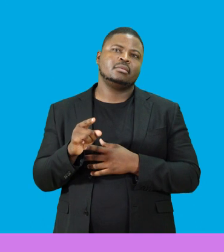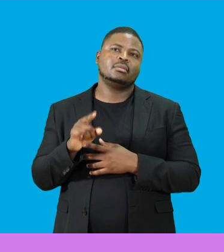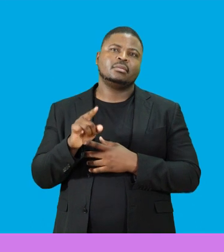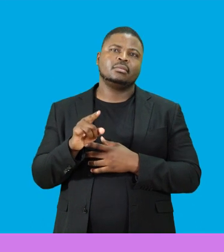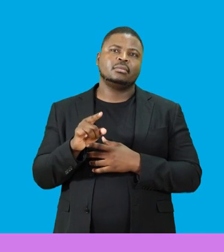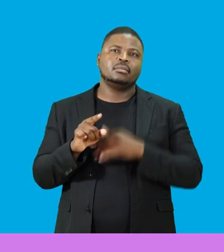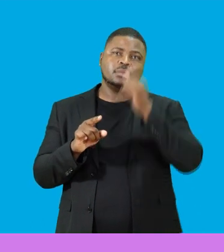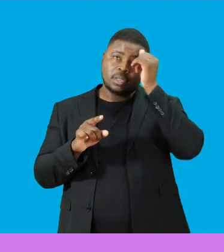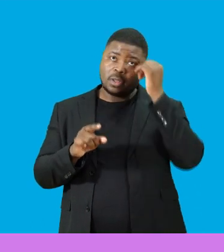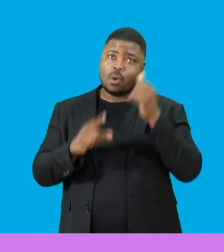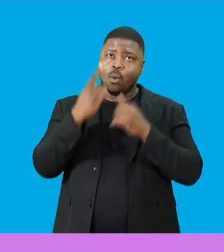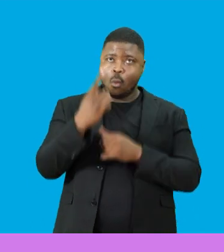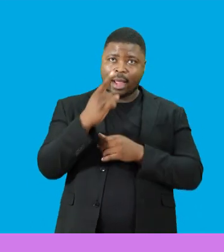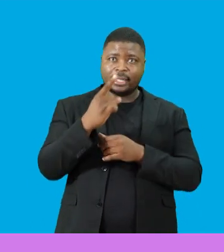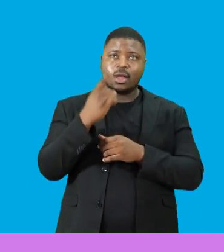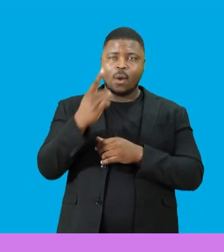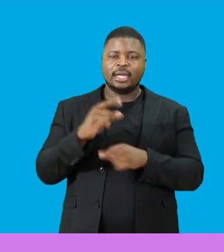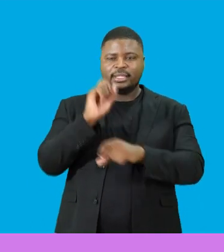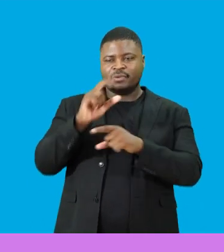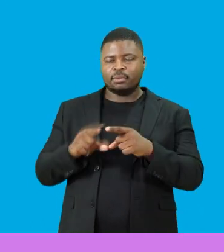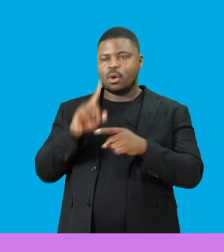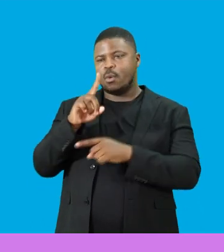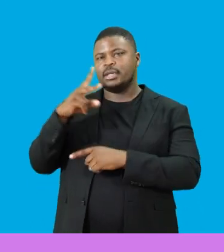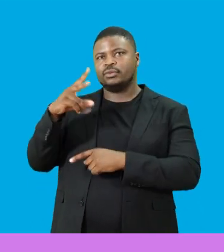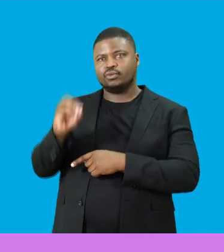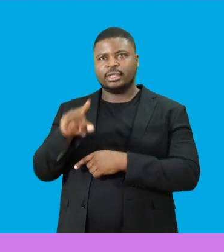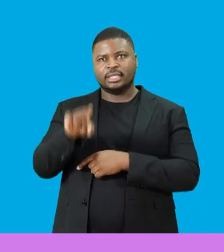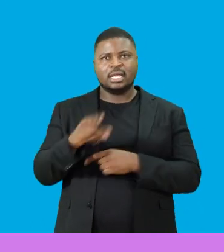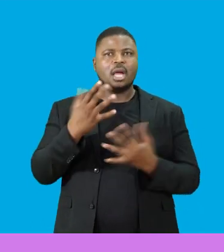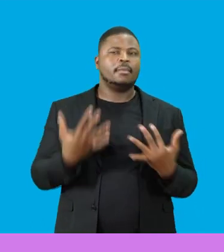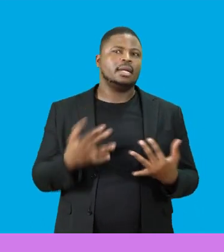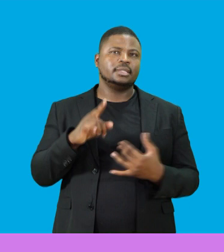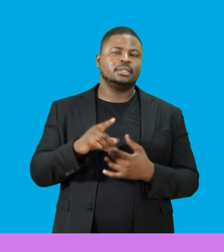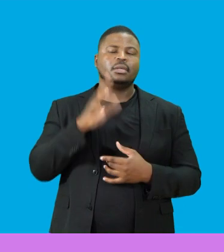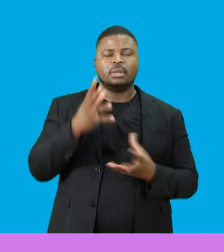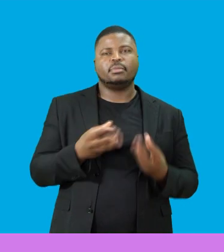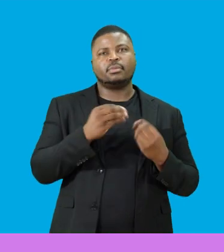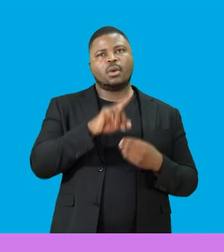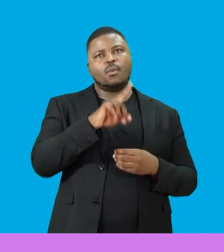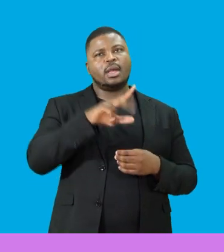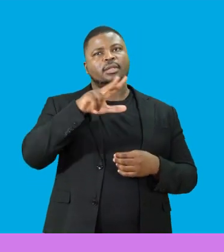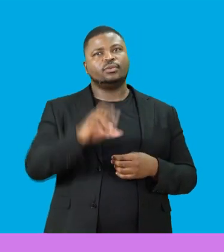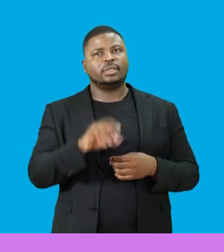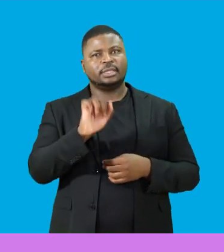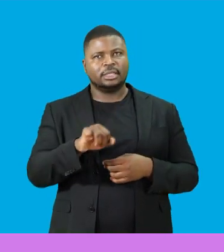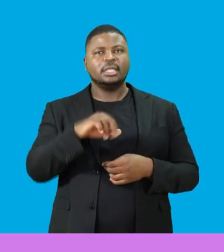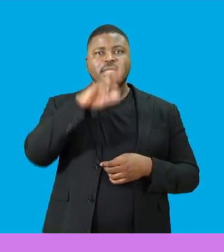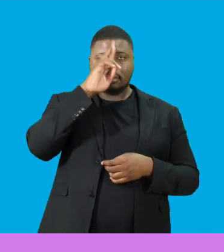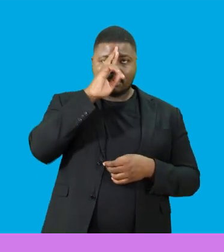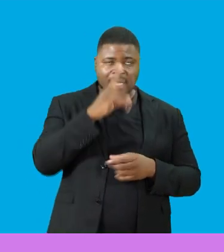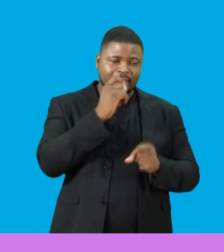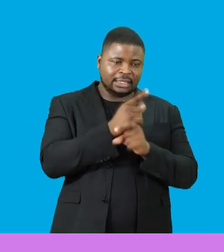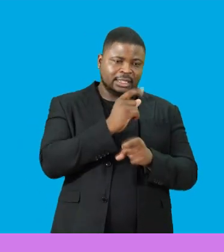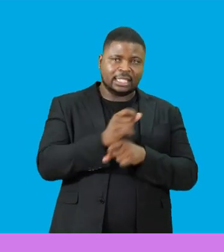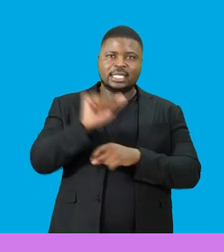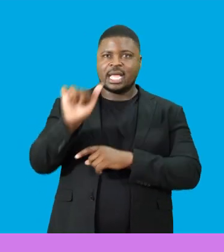because 1010, then 120 divided by 1, it will give you 120. So it means